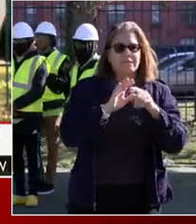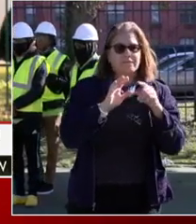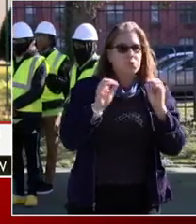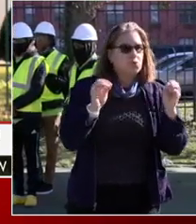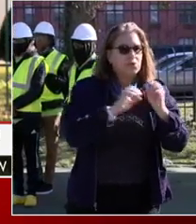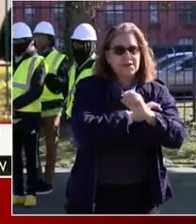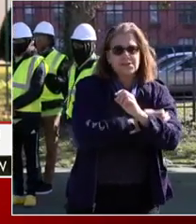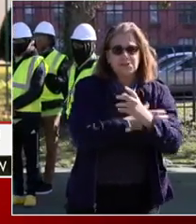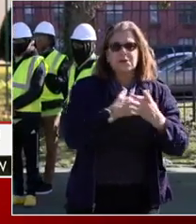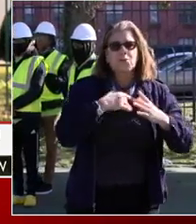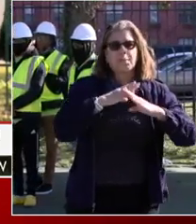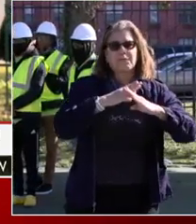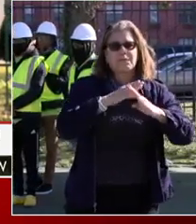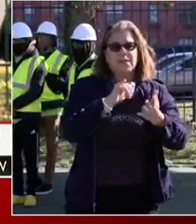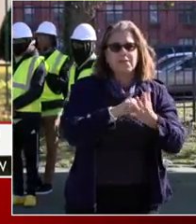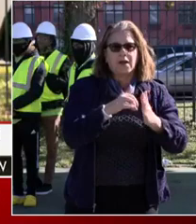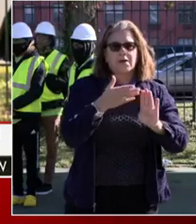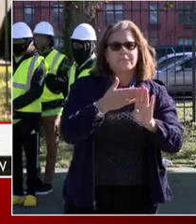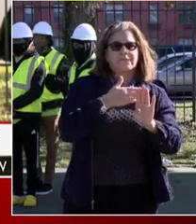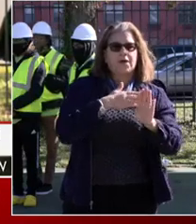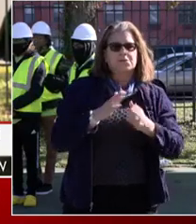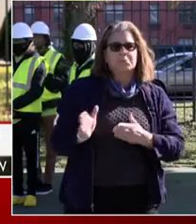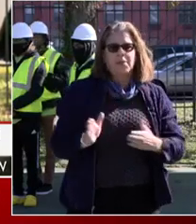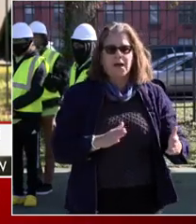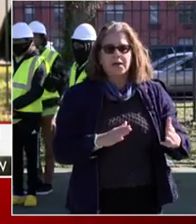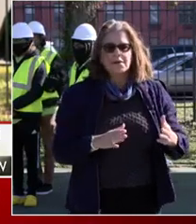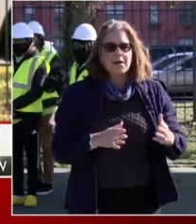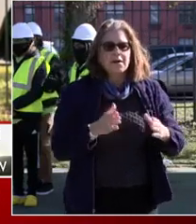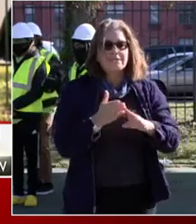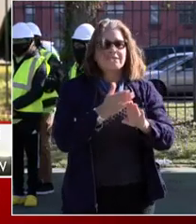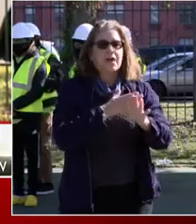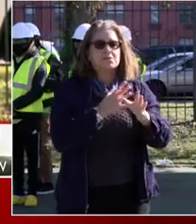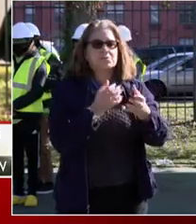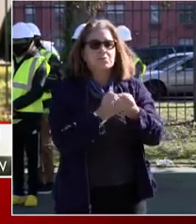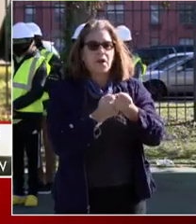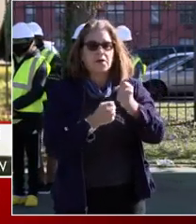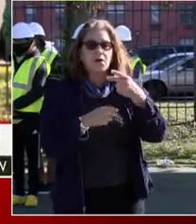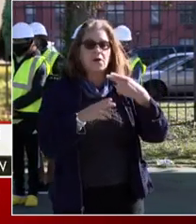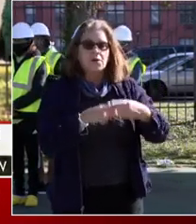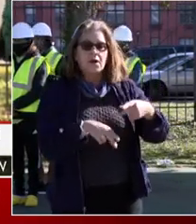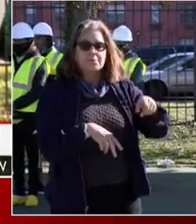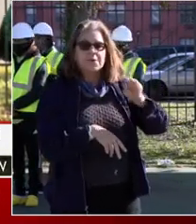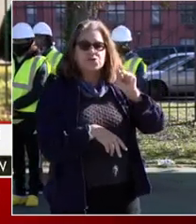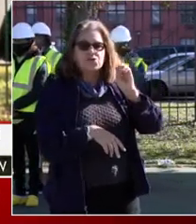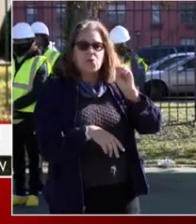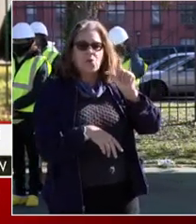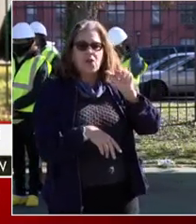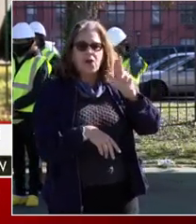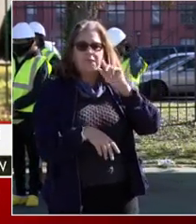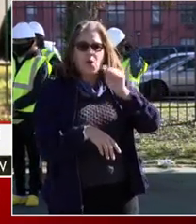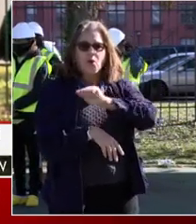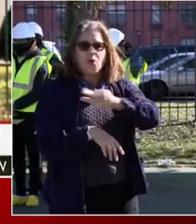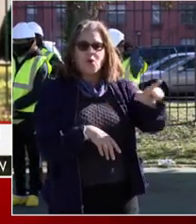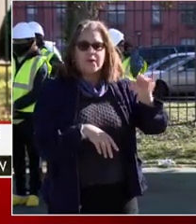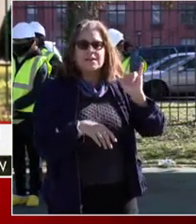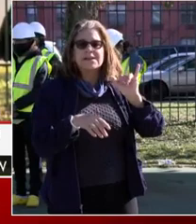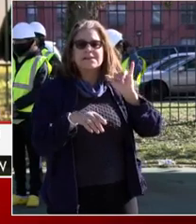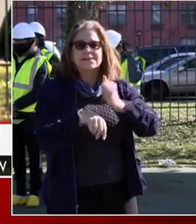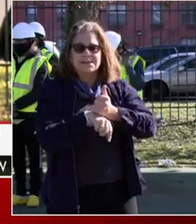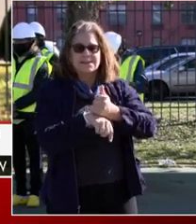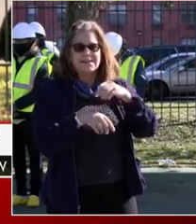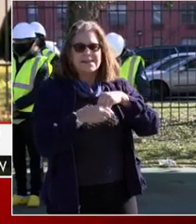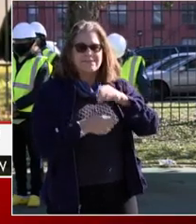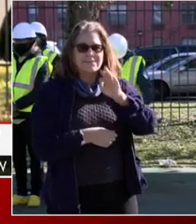for All develops, Solar for All facilities support the development